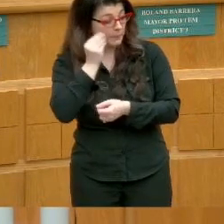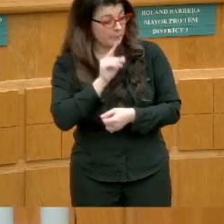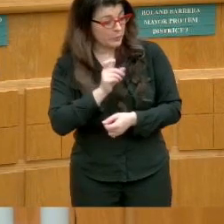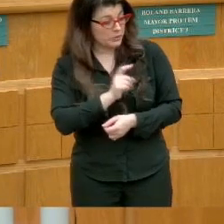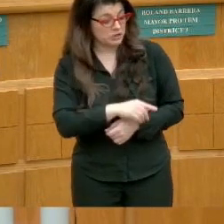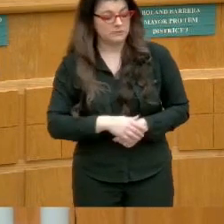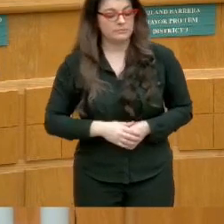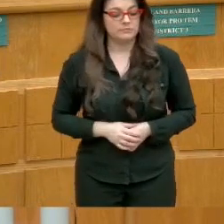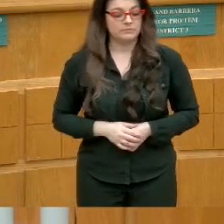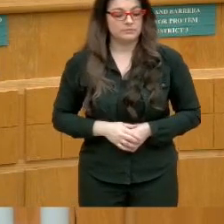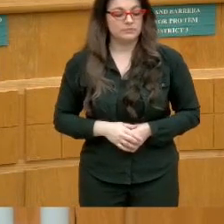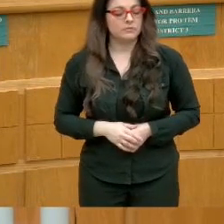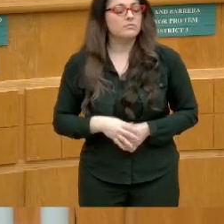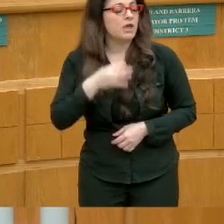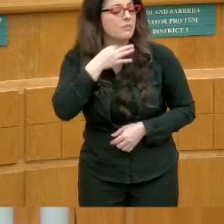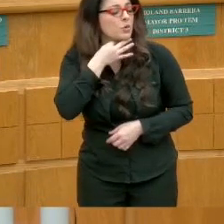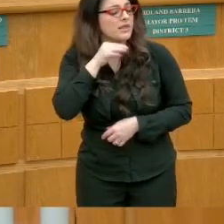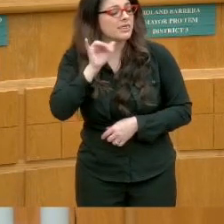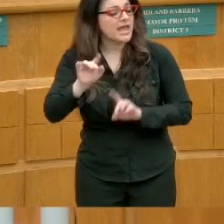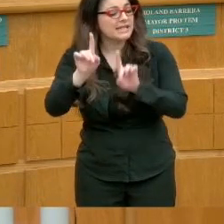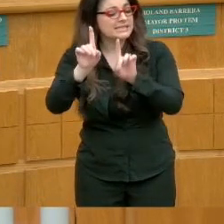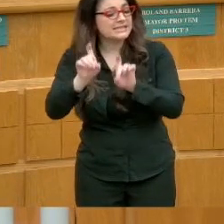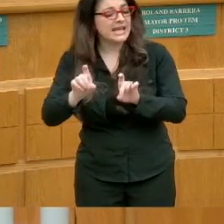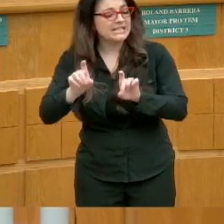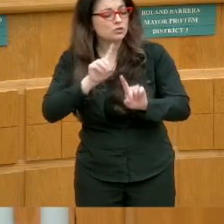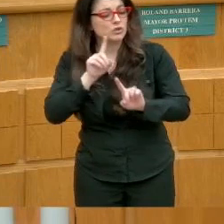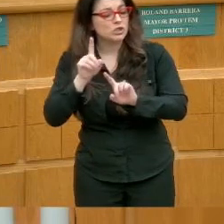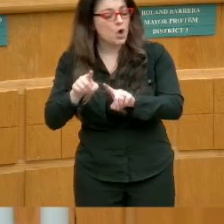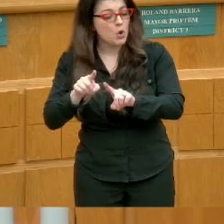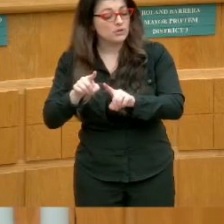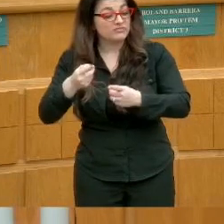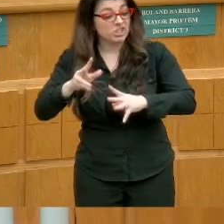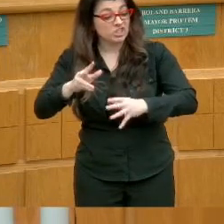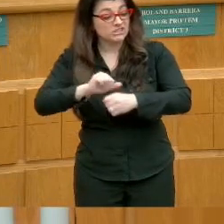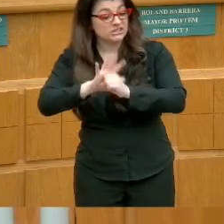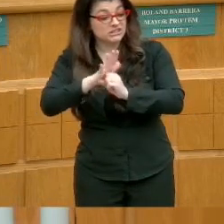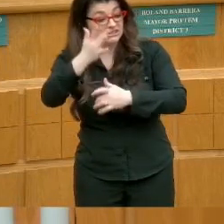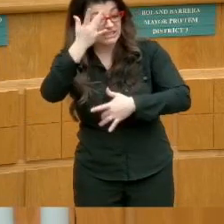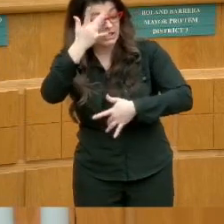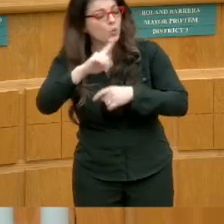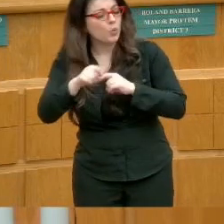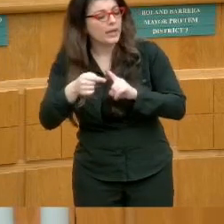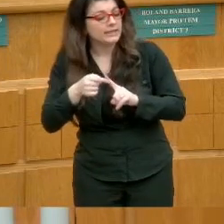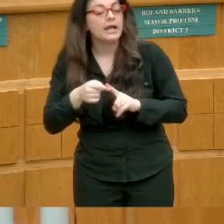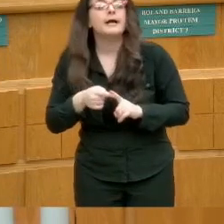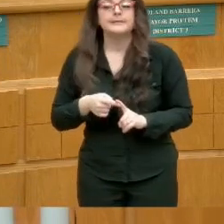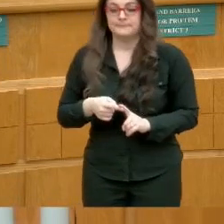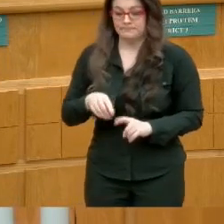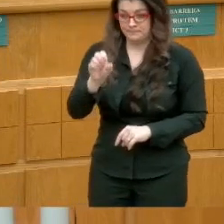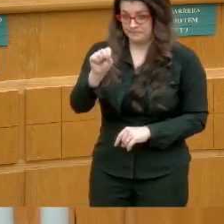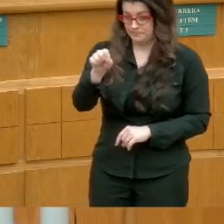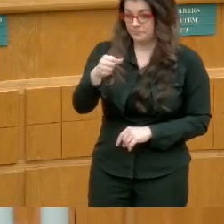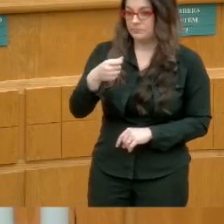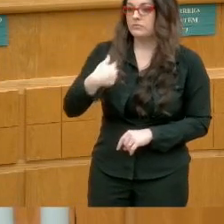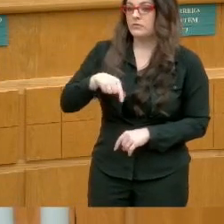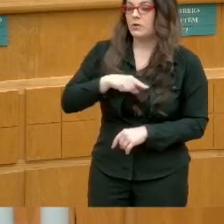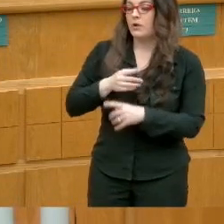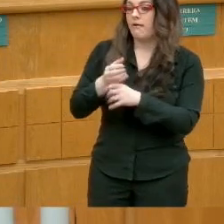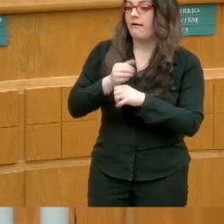we know when they got their test results back? Yes. Well, we actually got the positive on Monday, May the 4th.